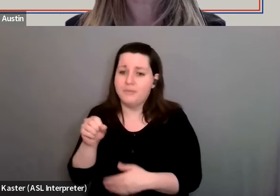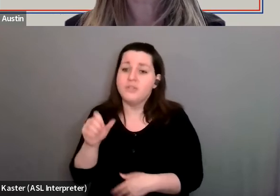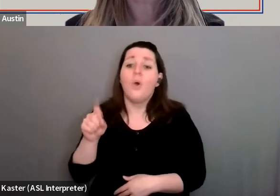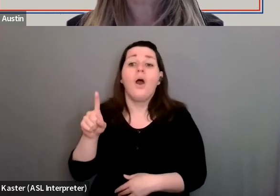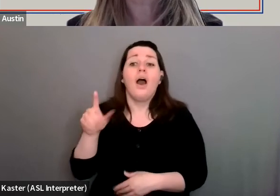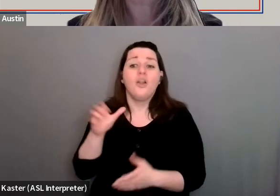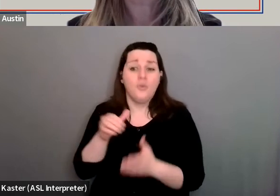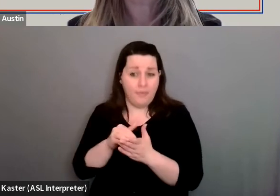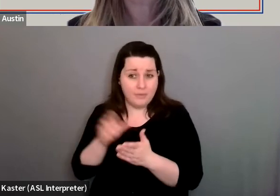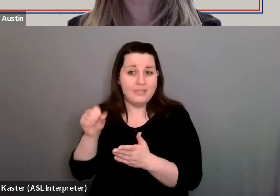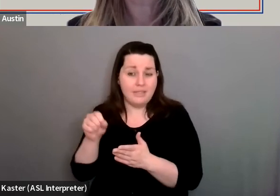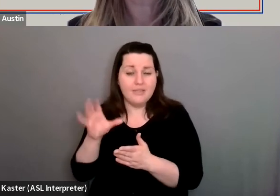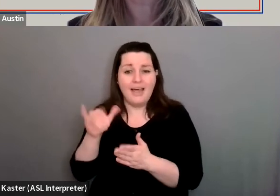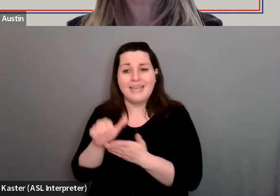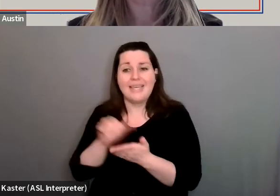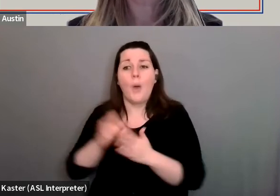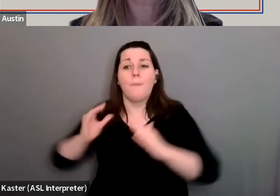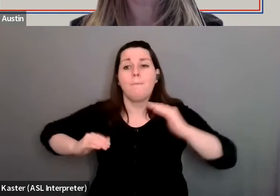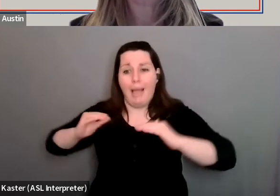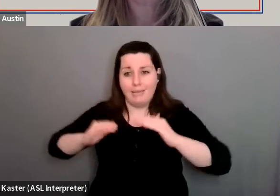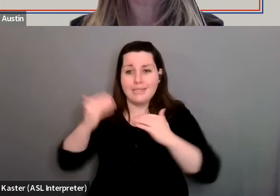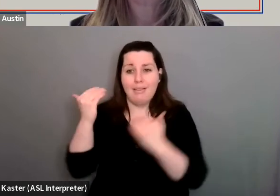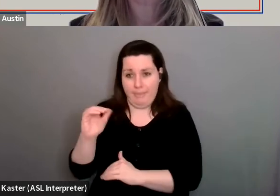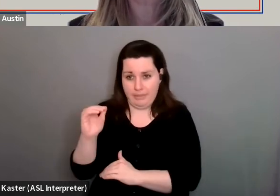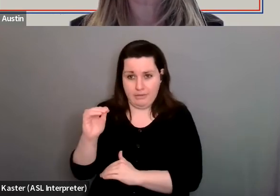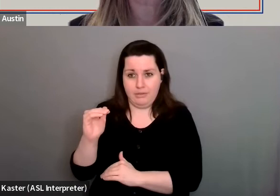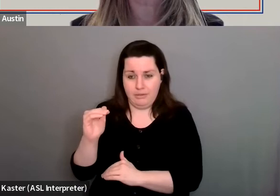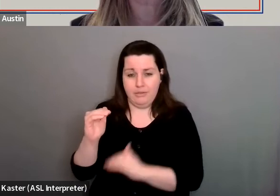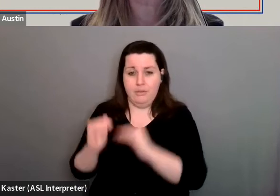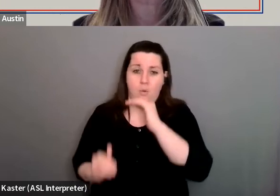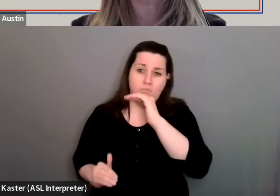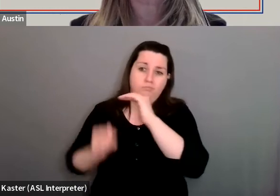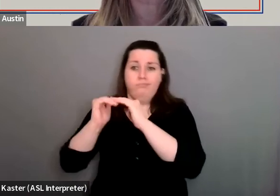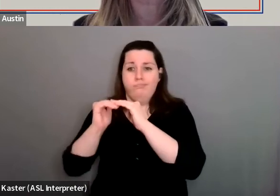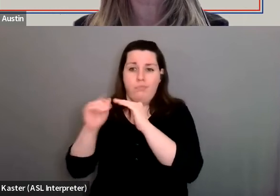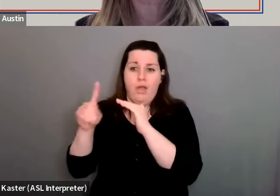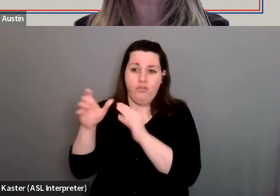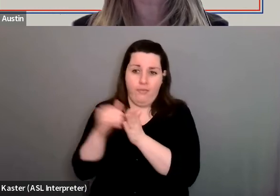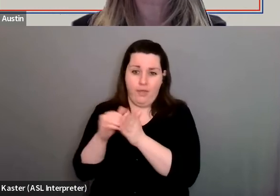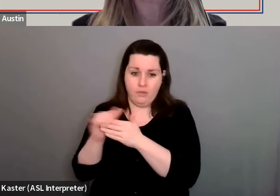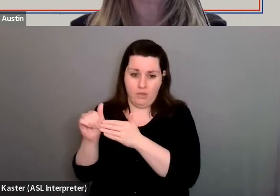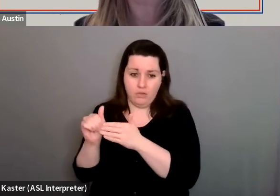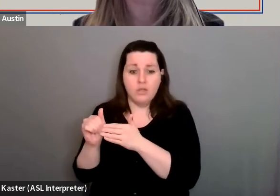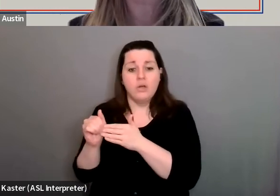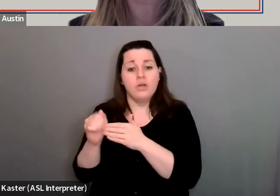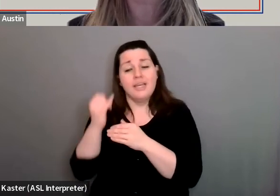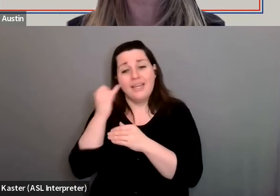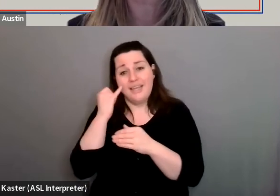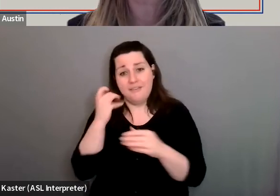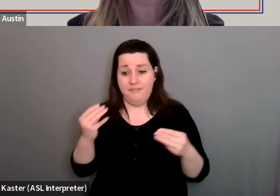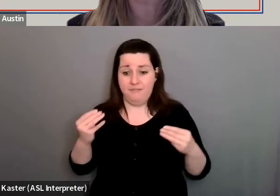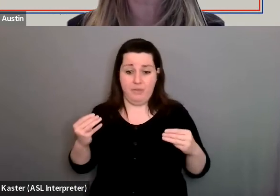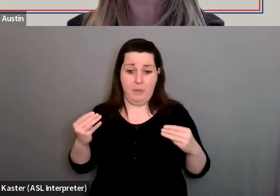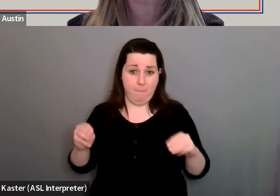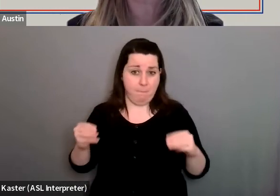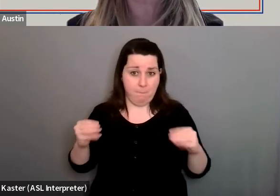100,000, that is the account balance limit. So that would, if the market would to take